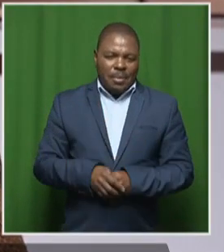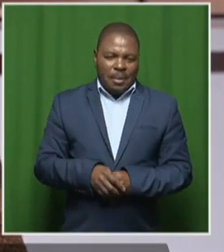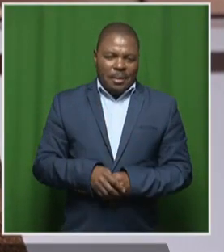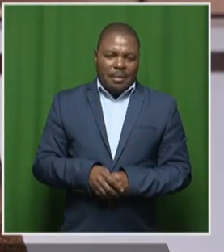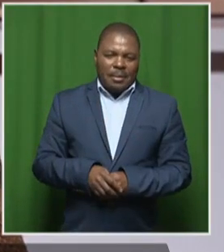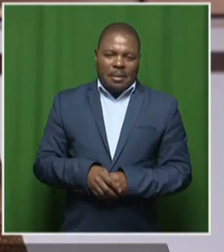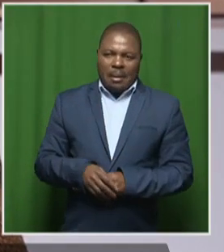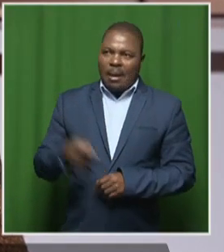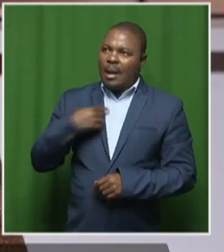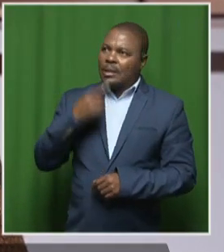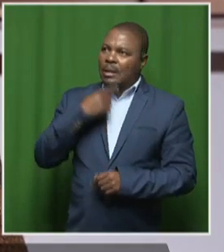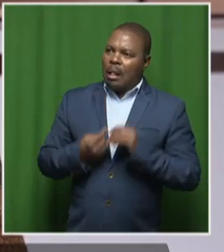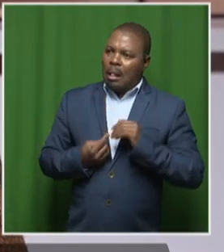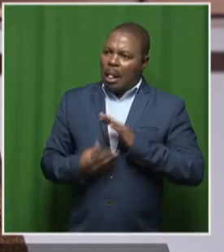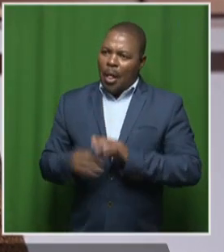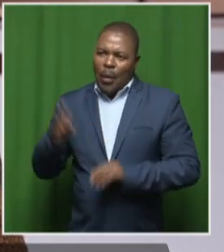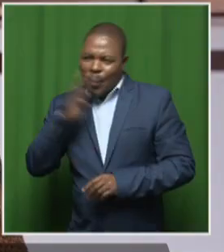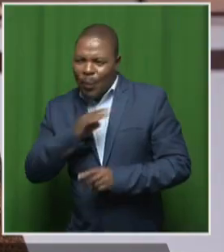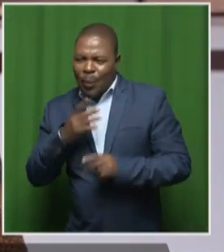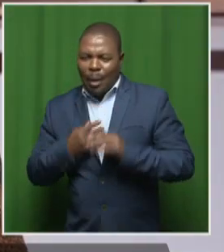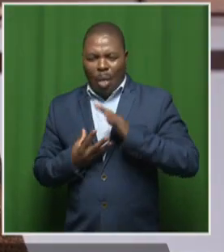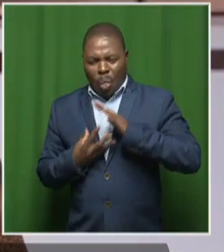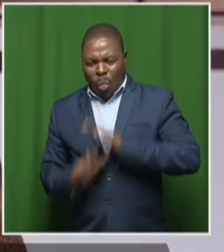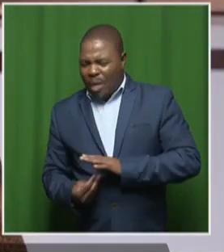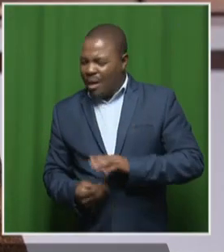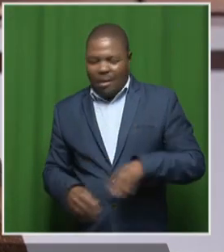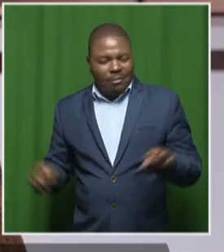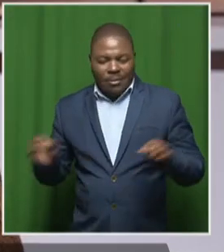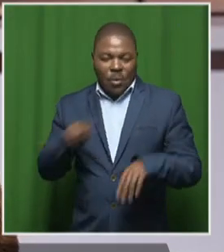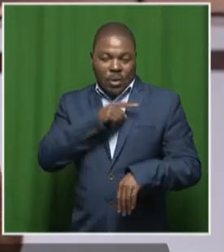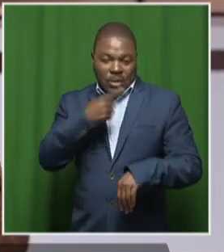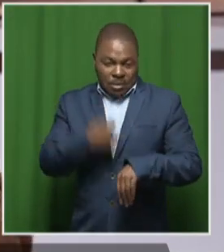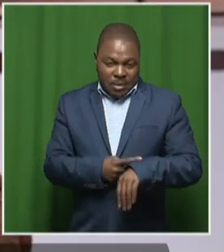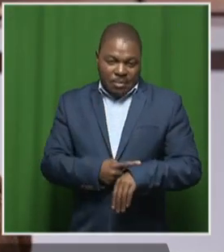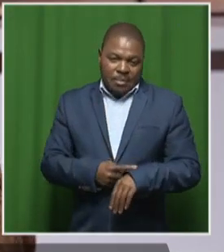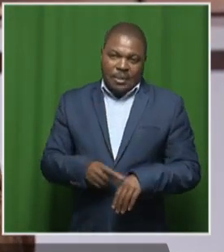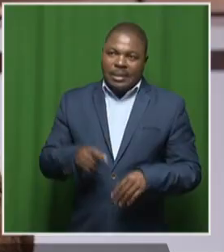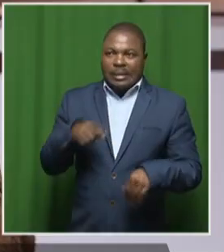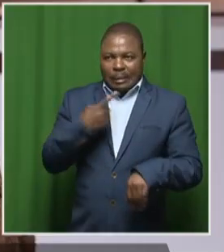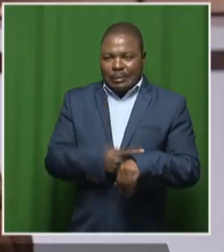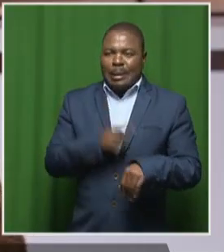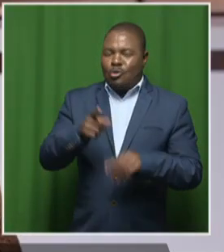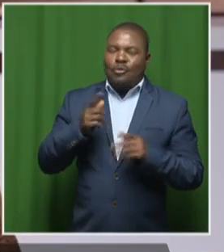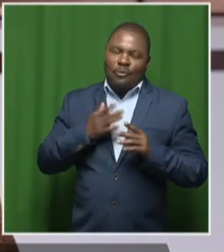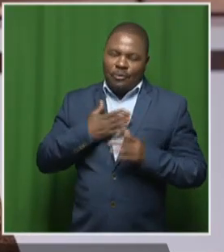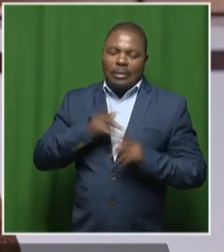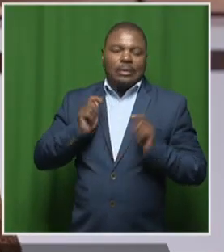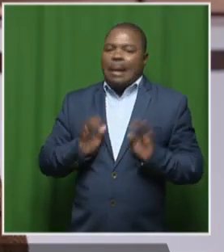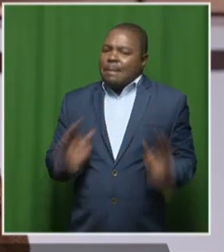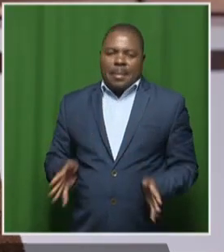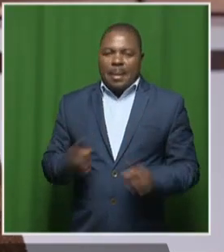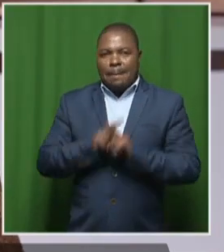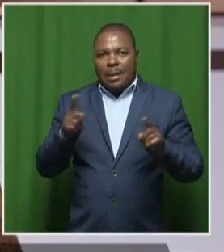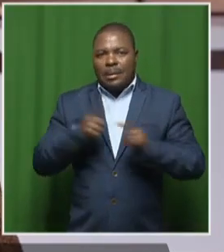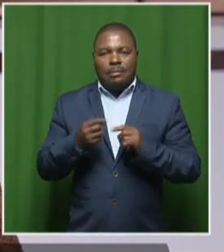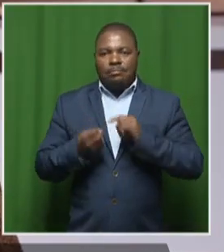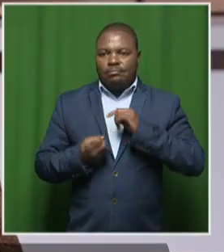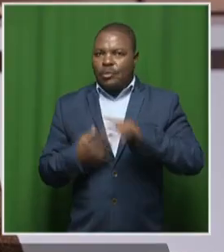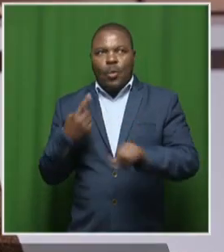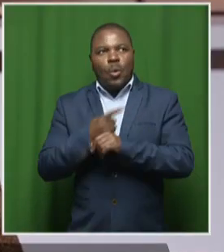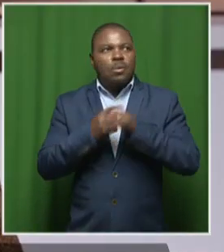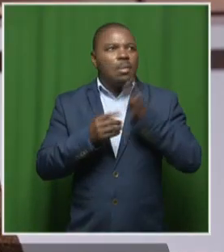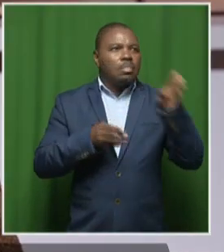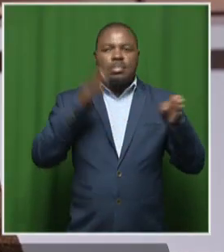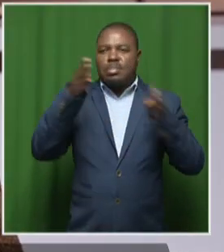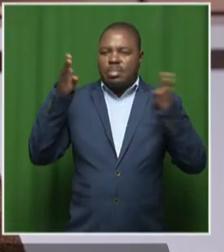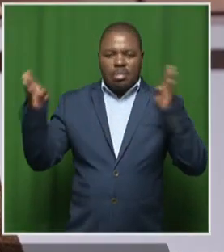lack motivation and inspiration. It's just maybe sometimes you'll just get tired of producing, but like, inspiration is always there.